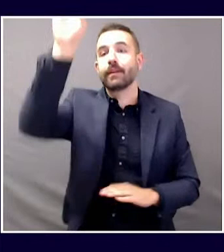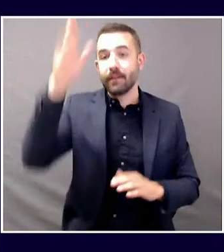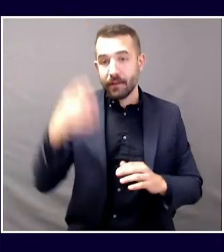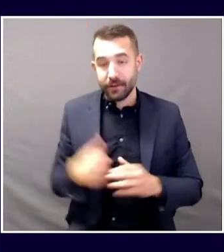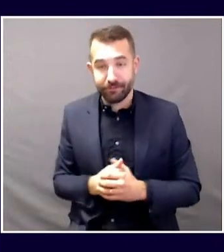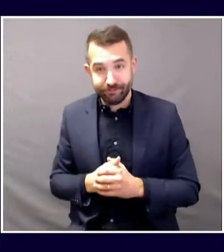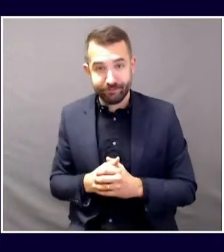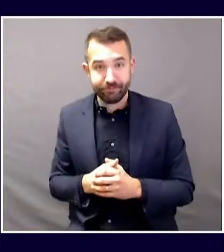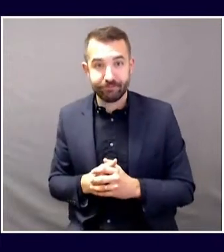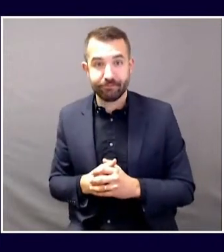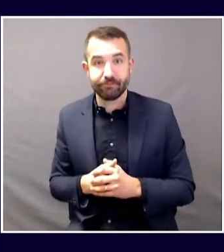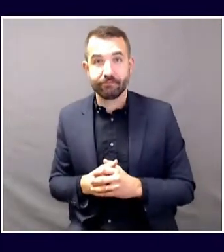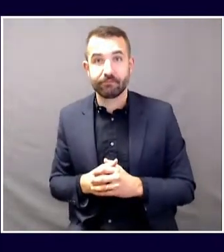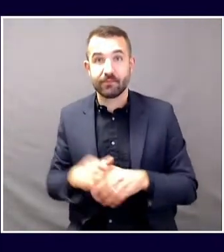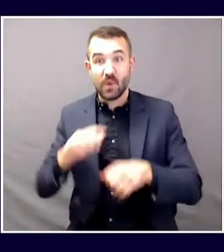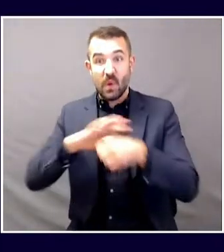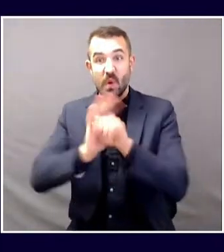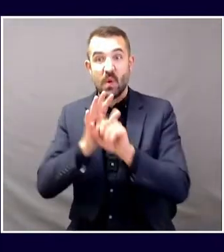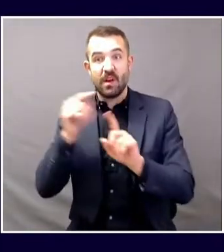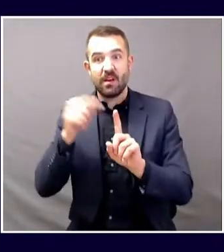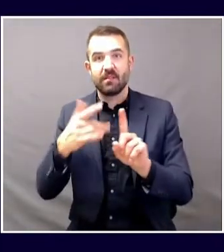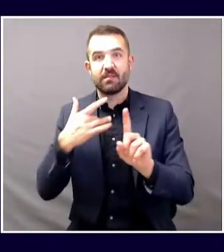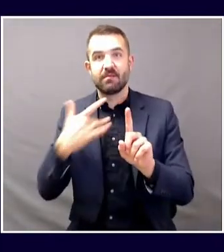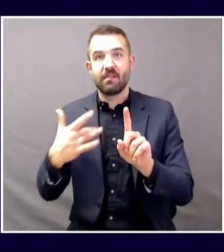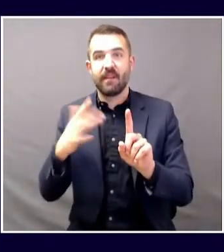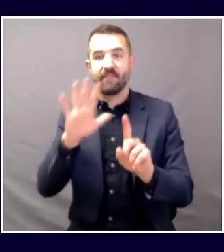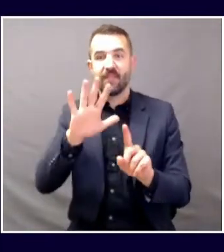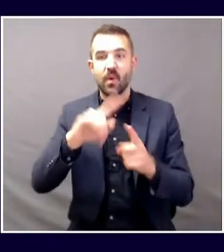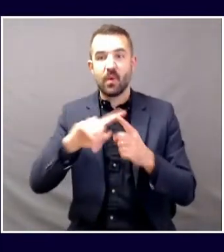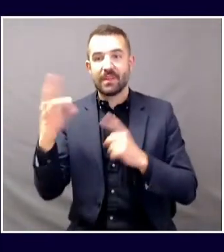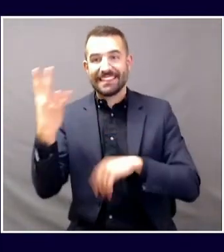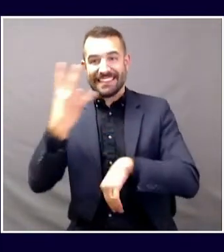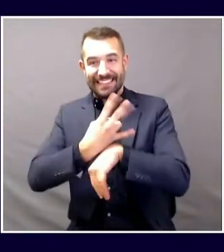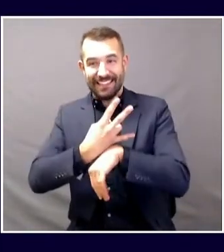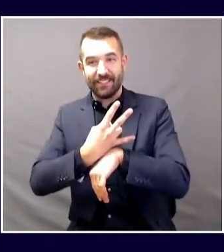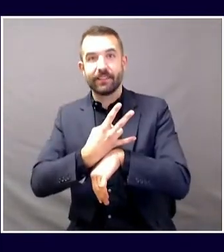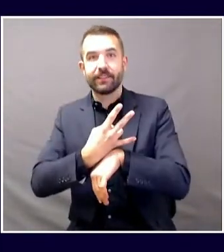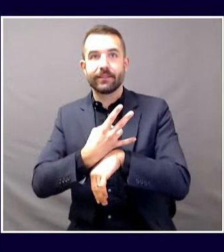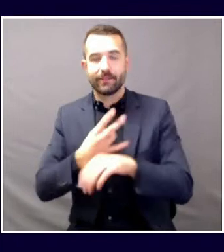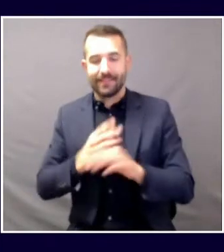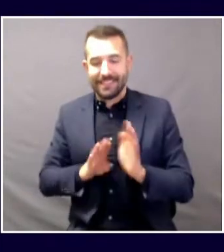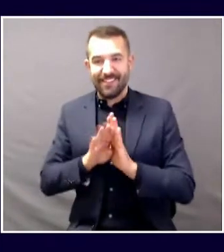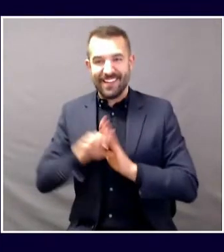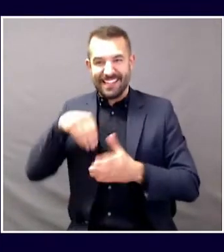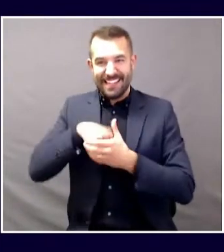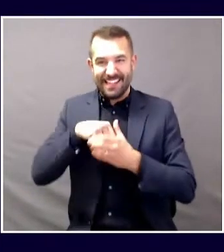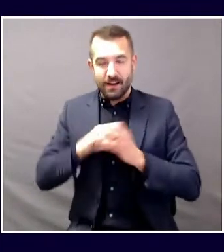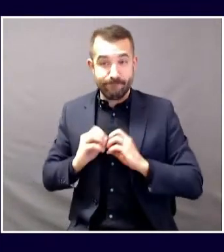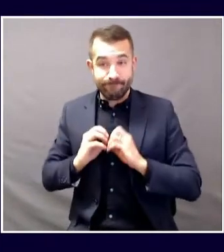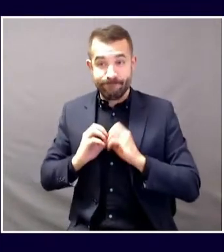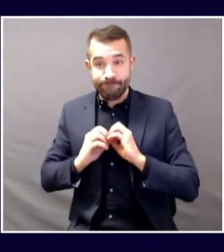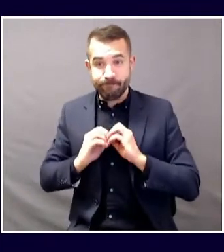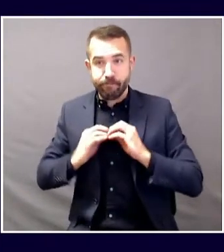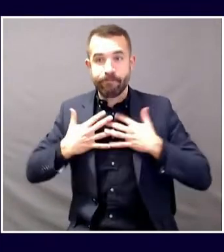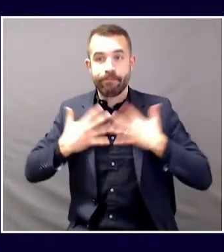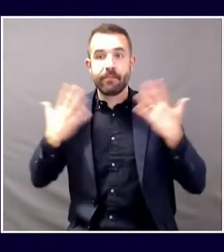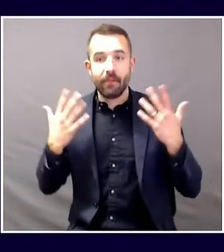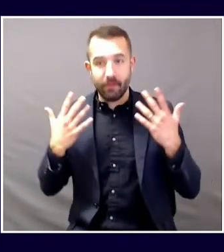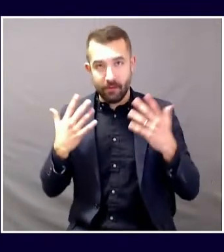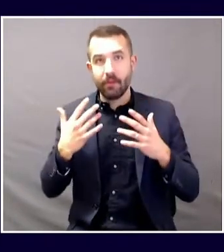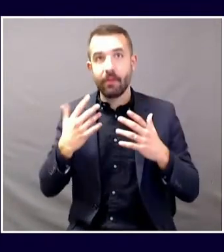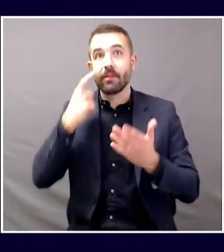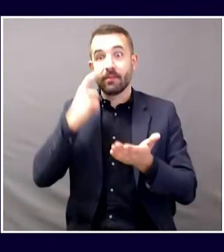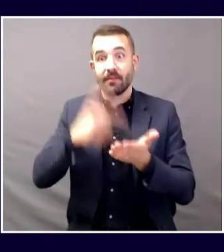for COVID-19 is 5 or 7 days, but by the time someone starts feeling symptoms, experiences them with enough